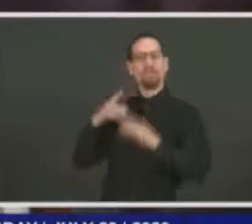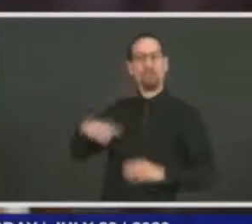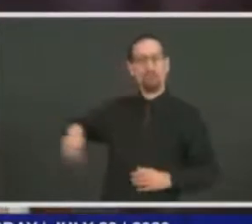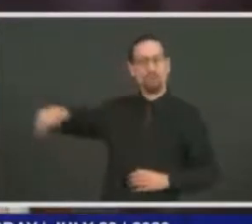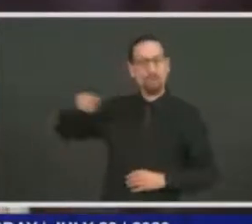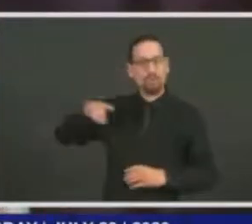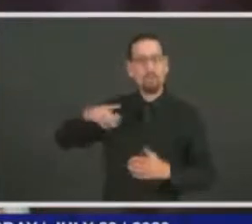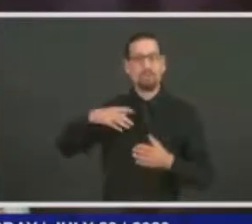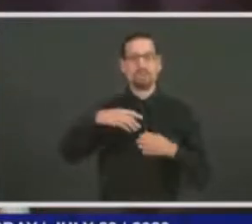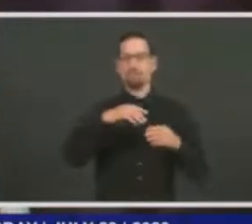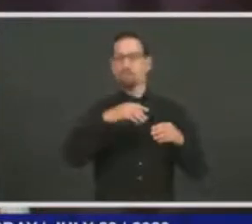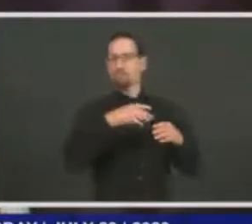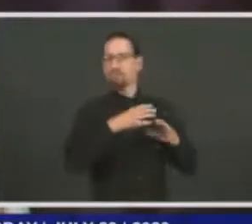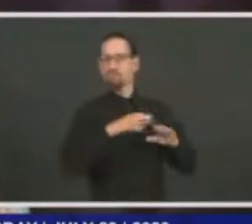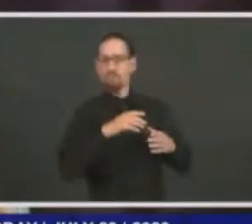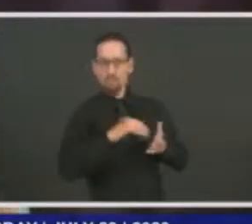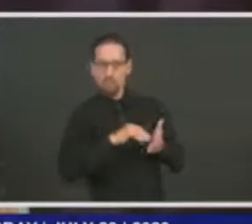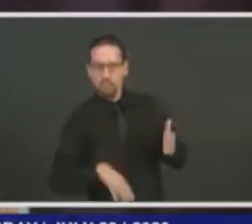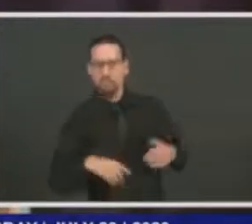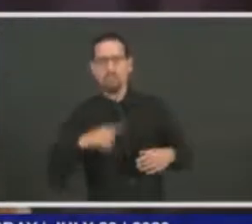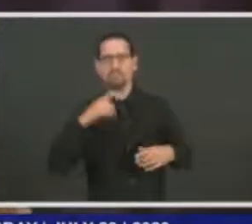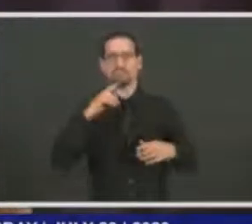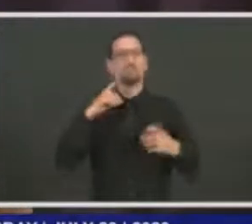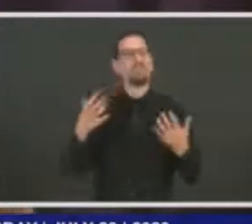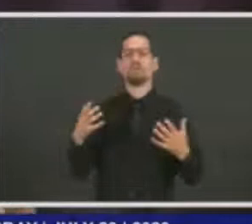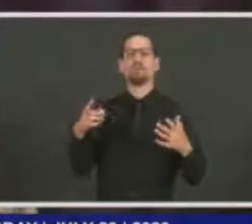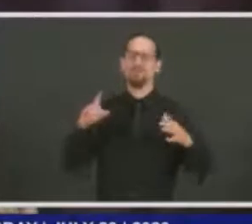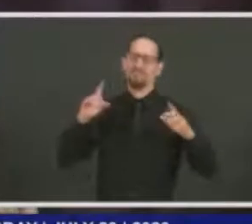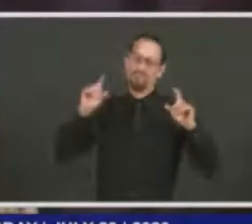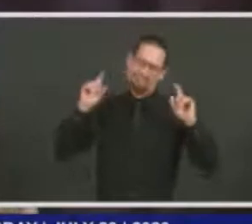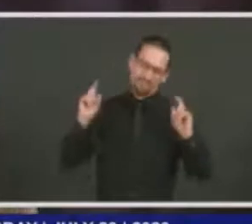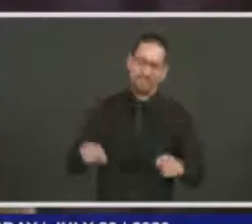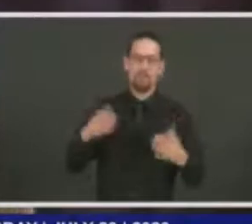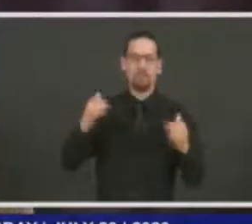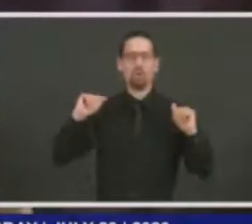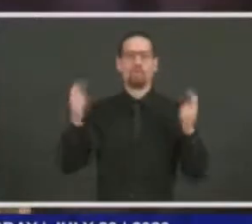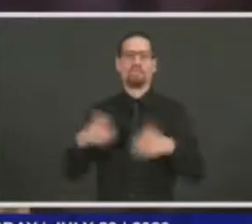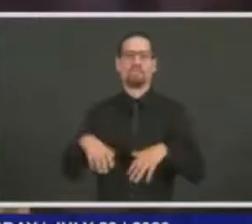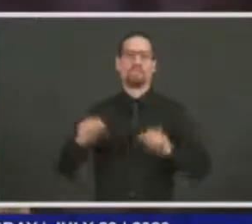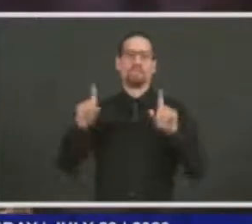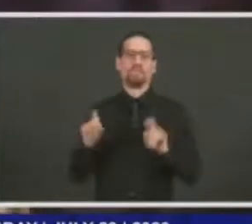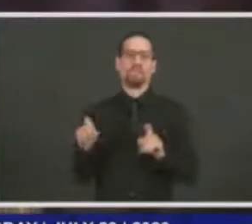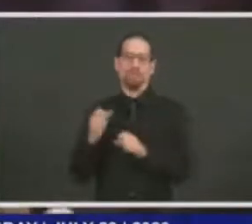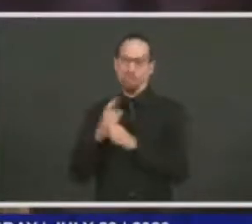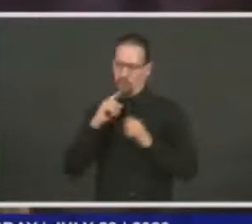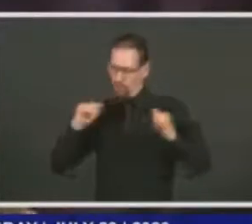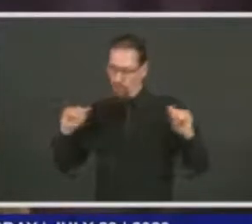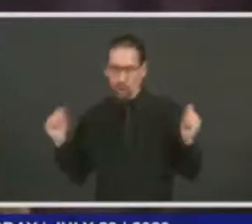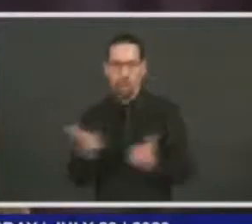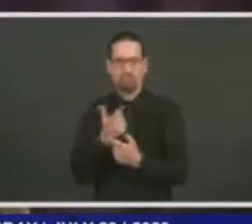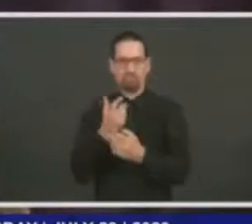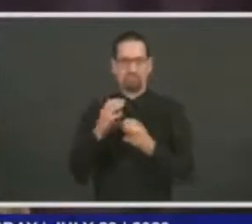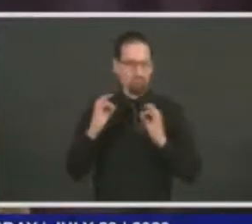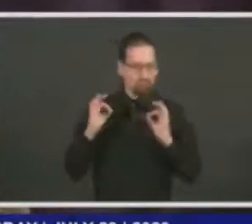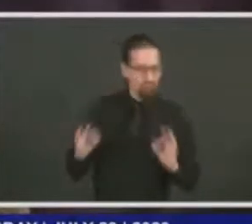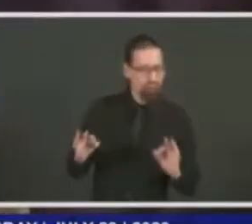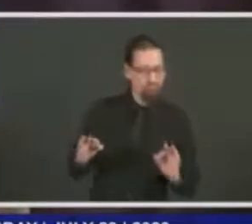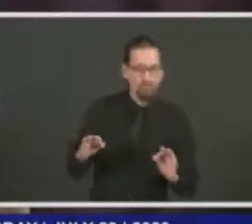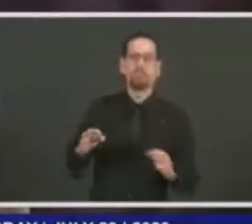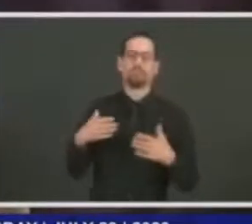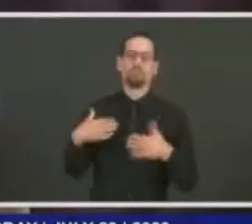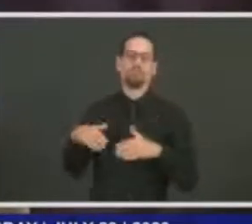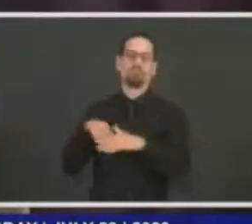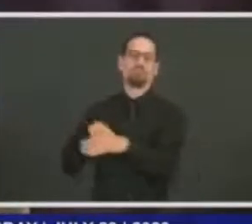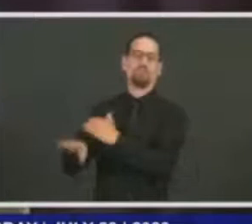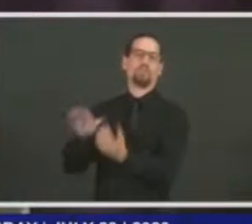dicho que tenemos que tener los exámenes disponibles antes de nosotros empezar las escuelas. Nosotros estamos